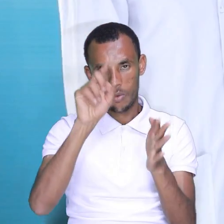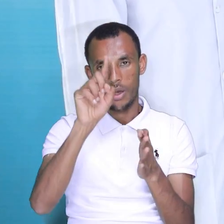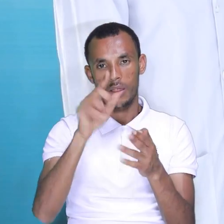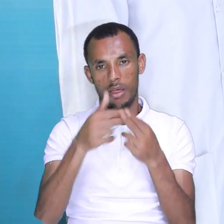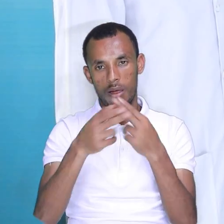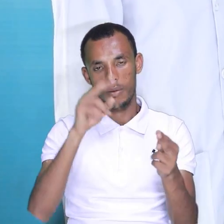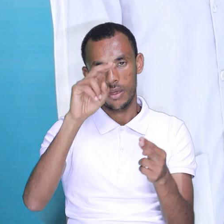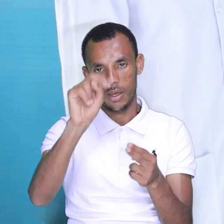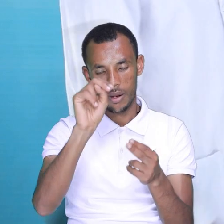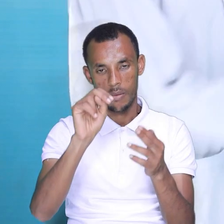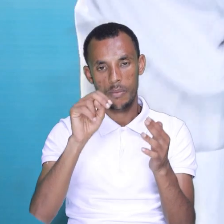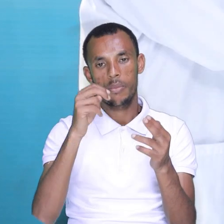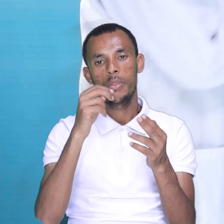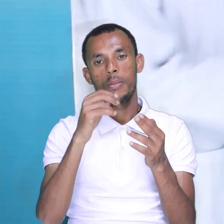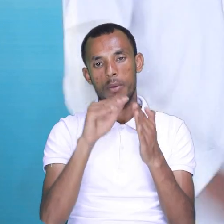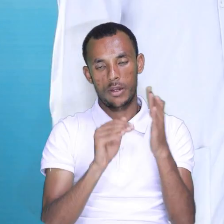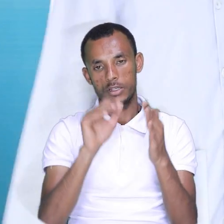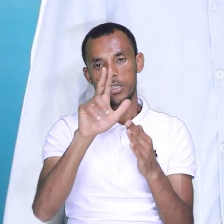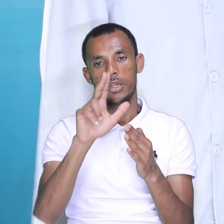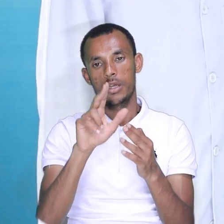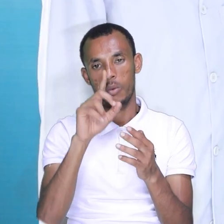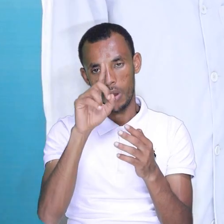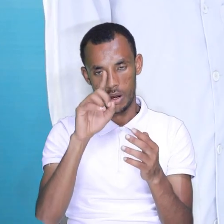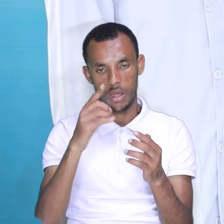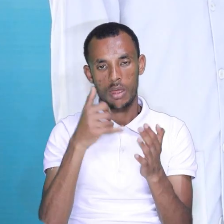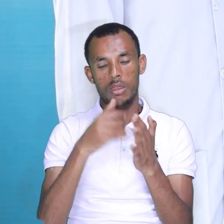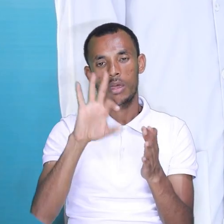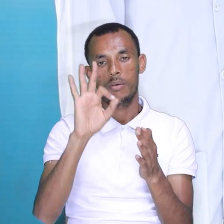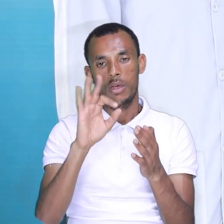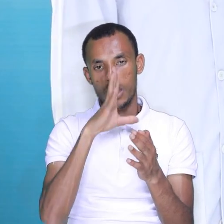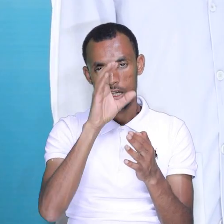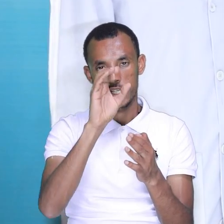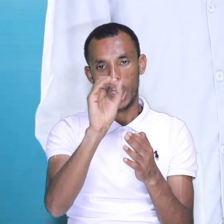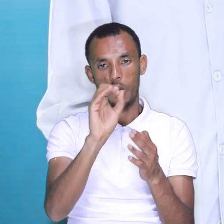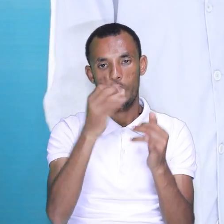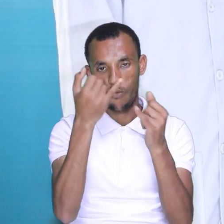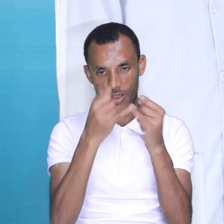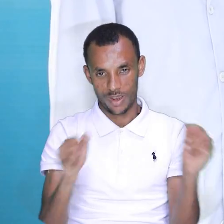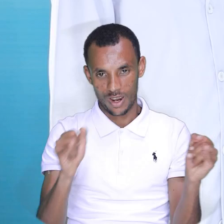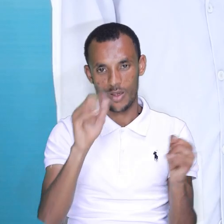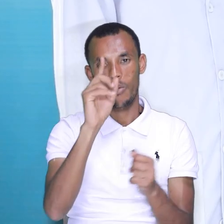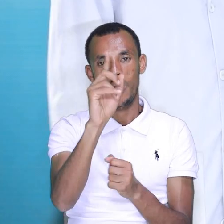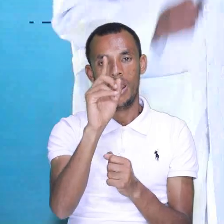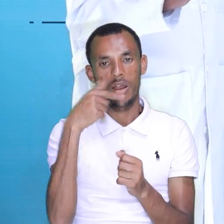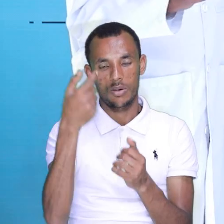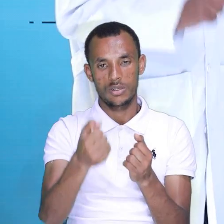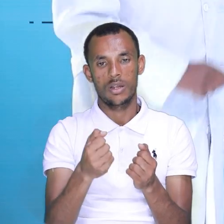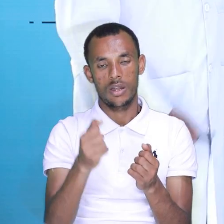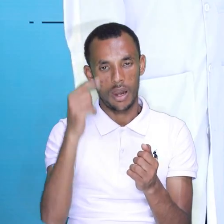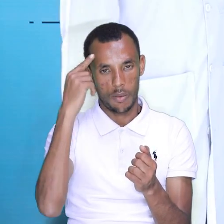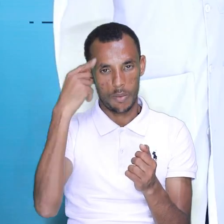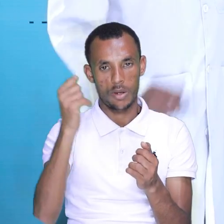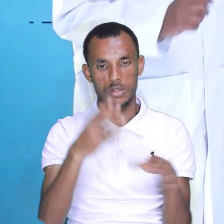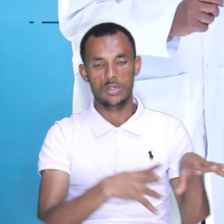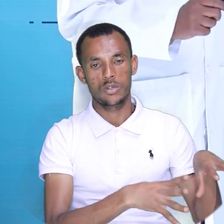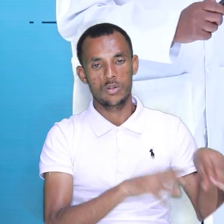minus 2, times n minus 3, up to 1 it comes. And 0 factorial, it is 1. Remember,